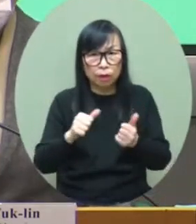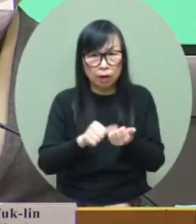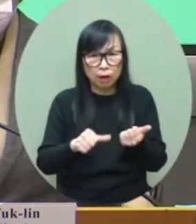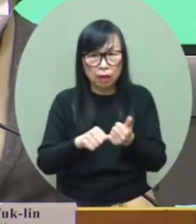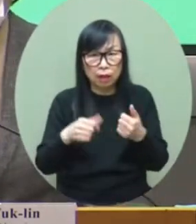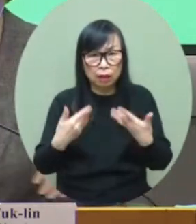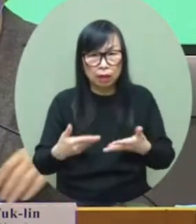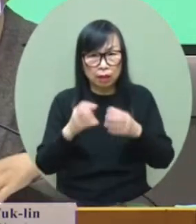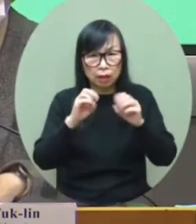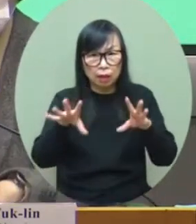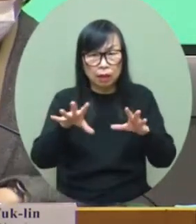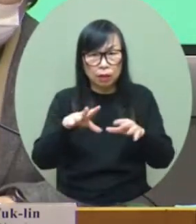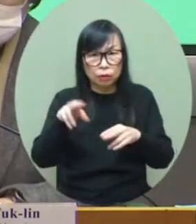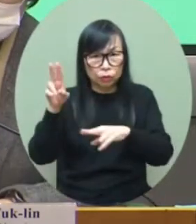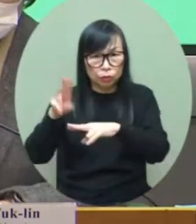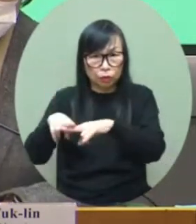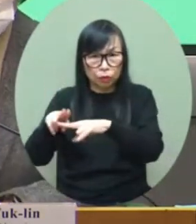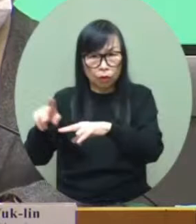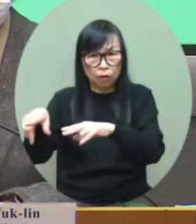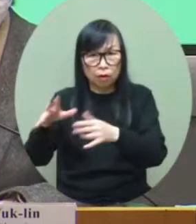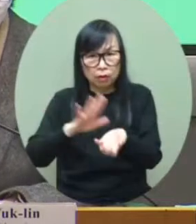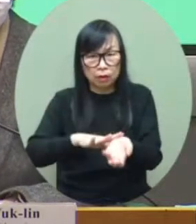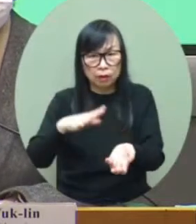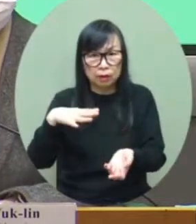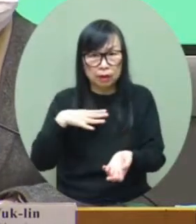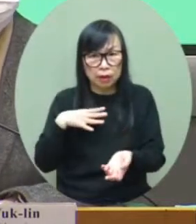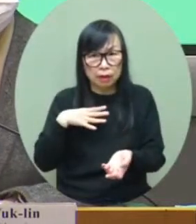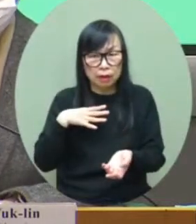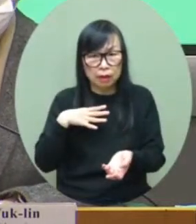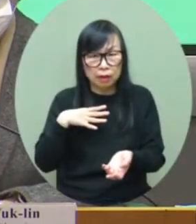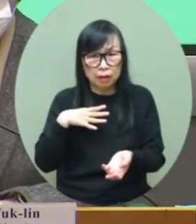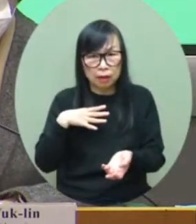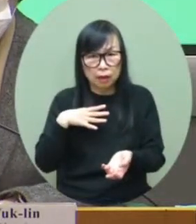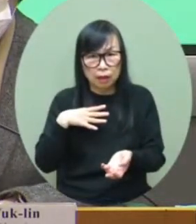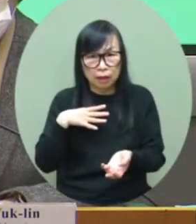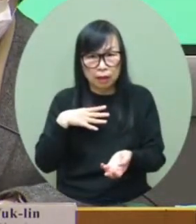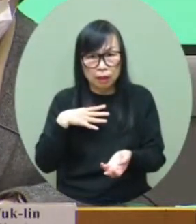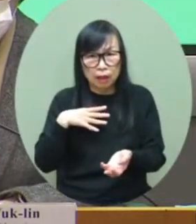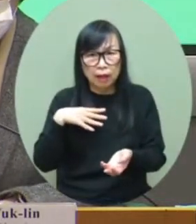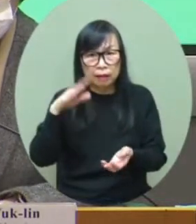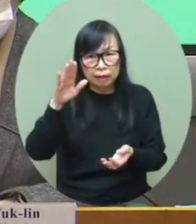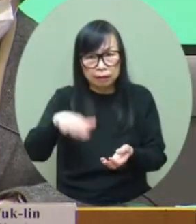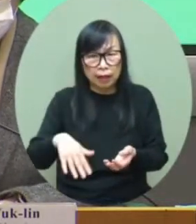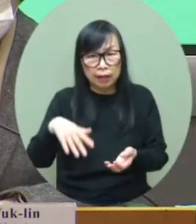patients. And also the Health Ministry of the Central People's Government has announced that the